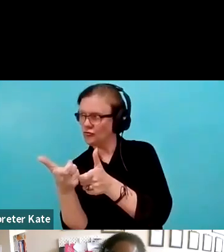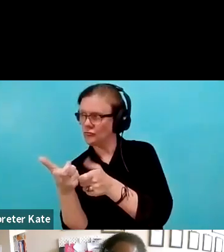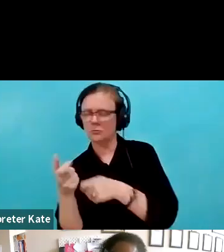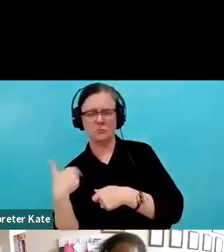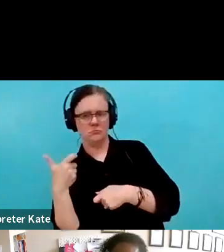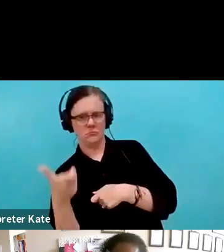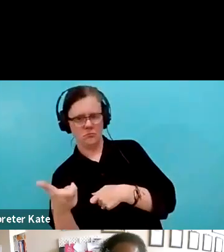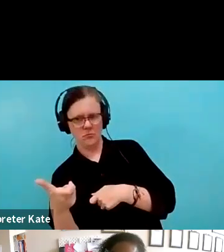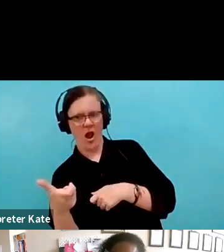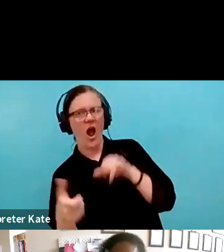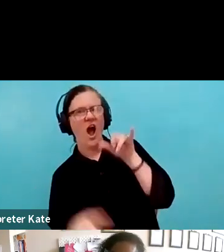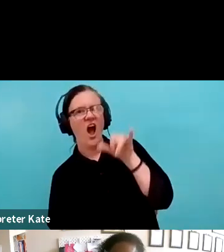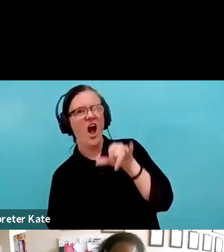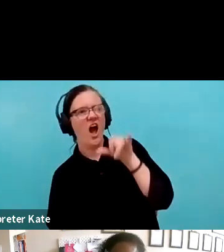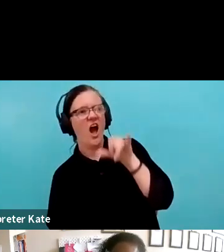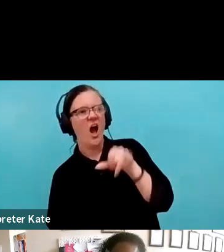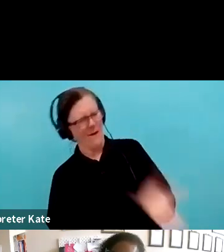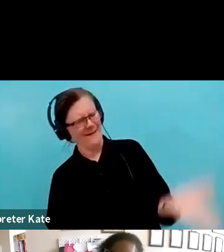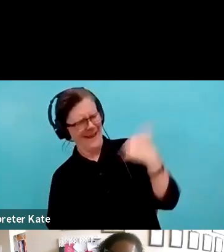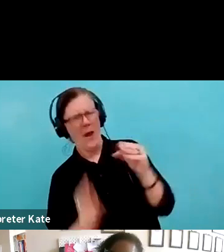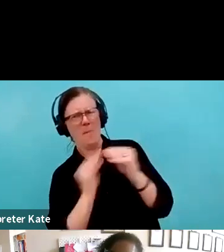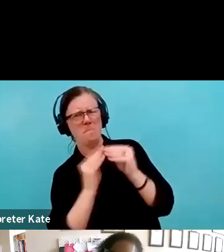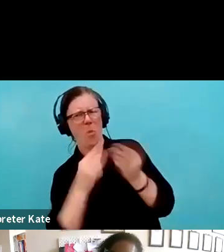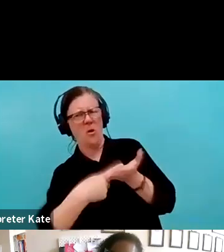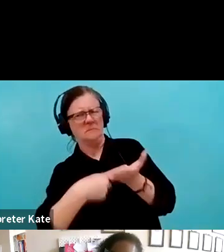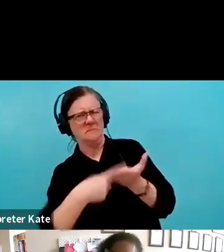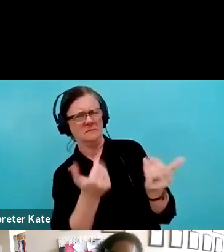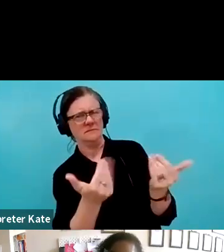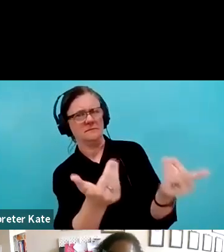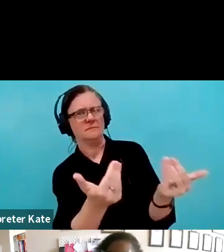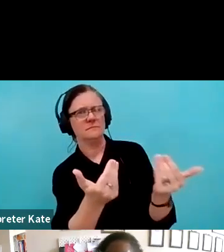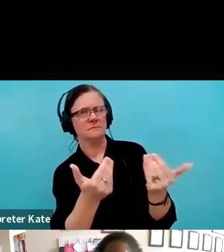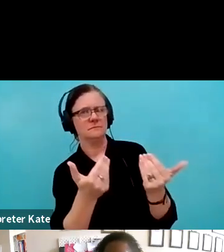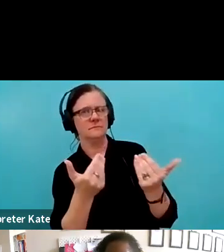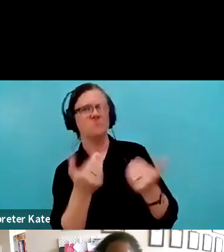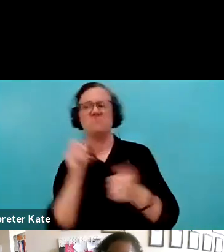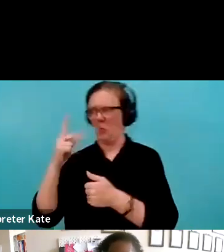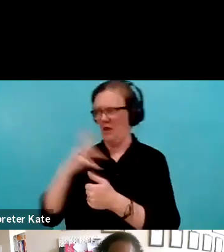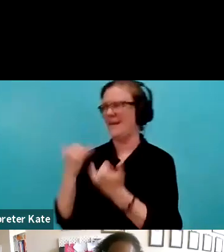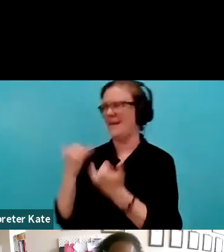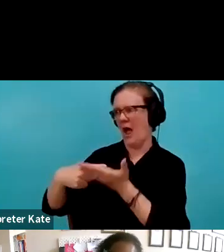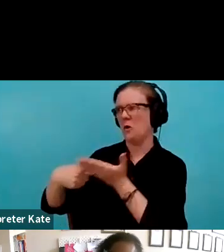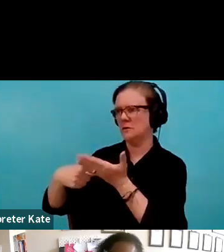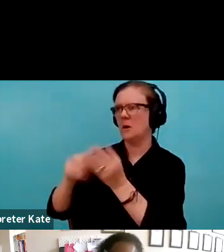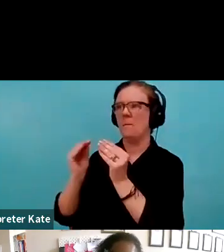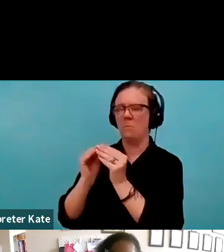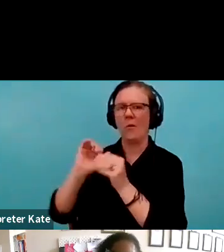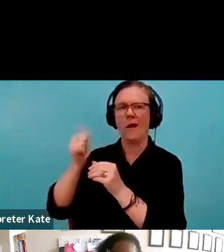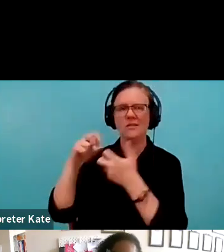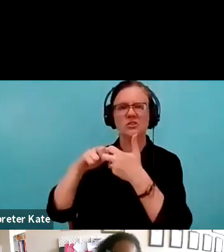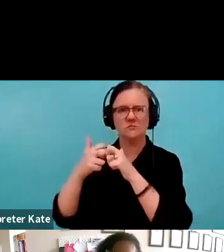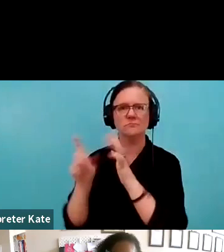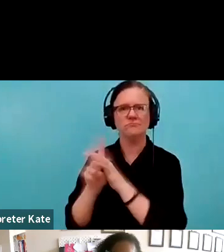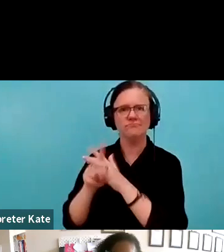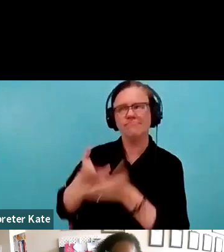does open the door for more conversation and ability to address longer term issues.